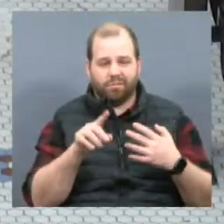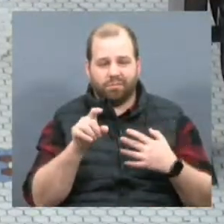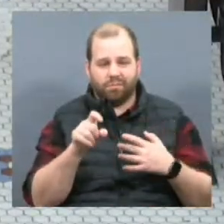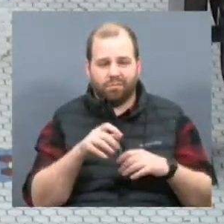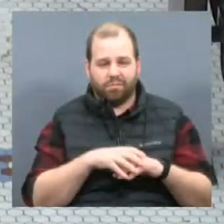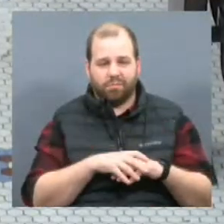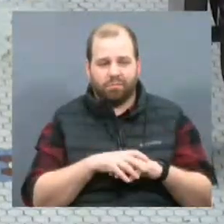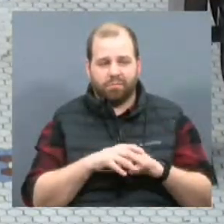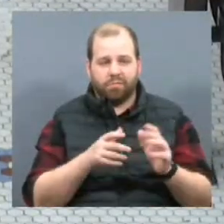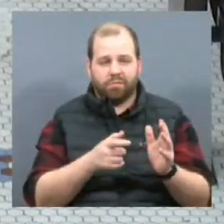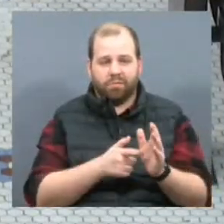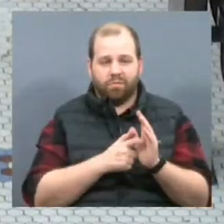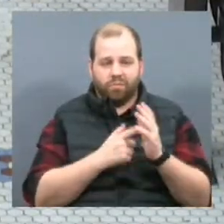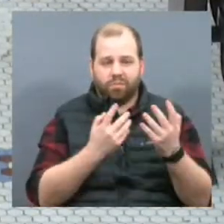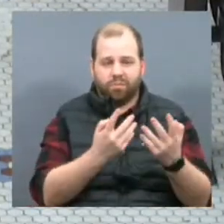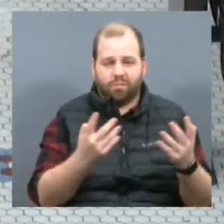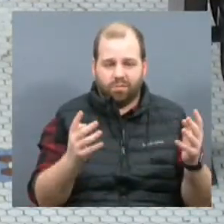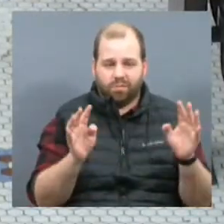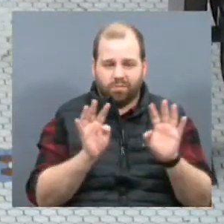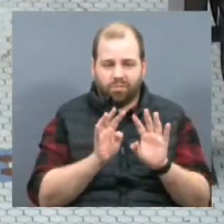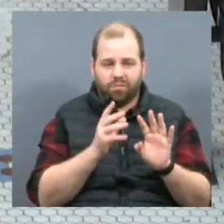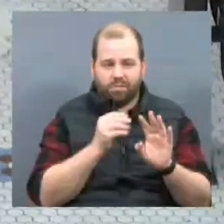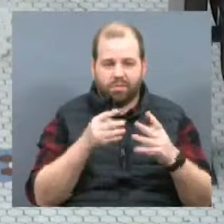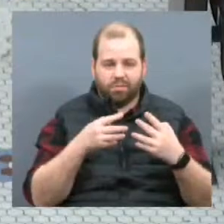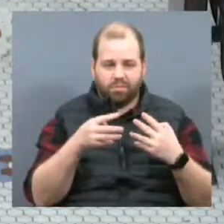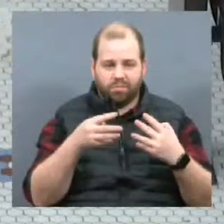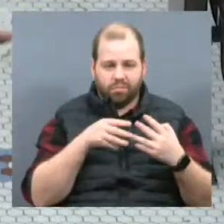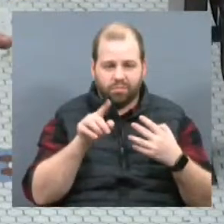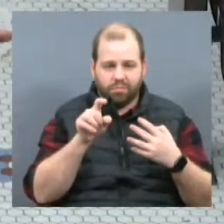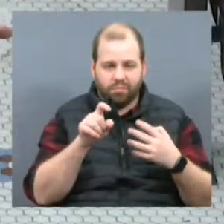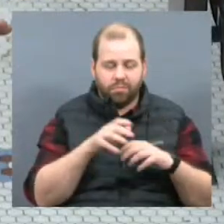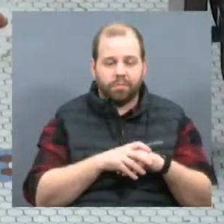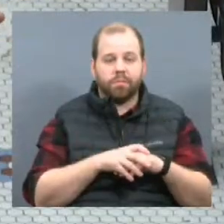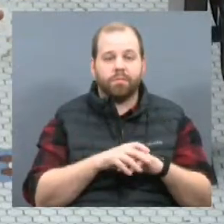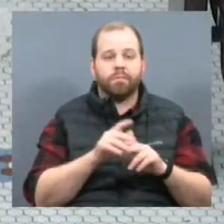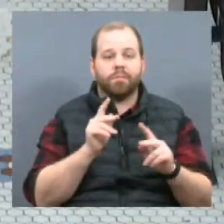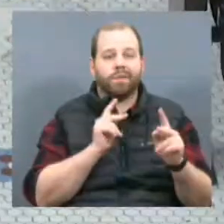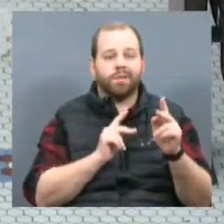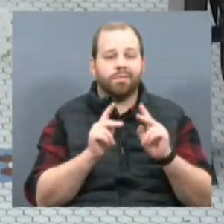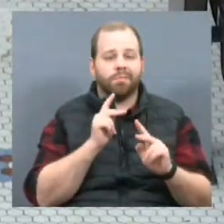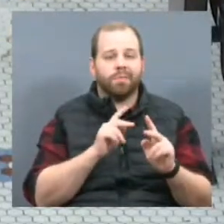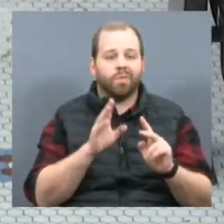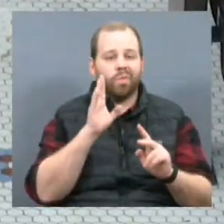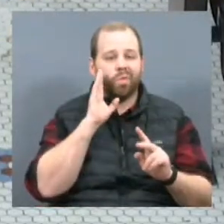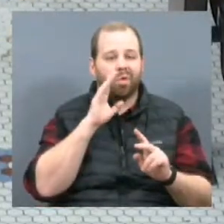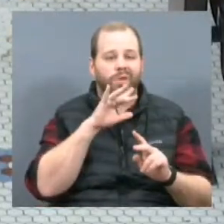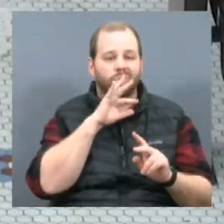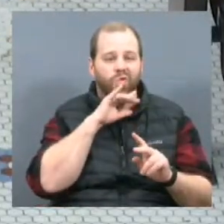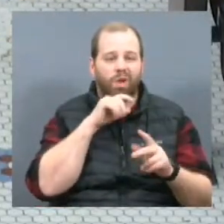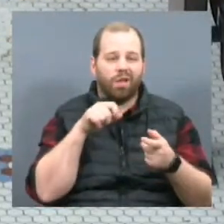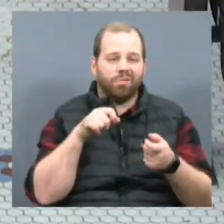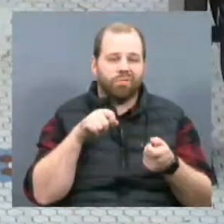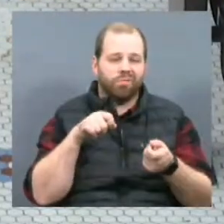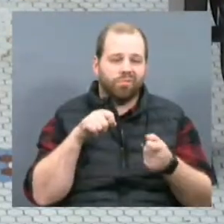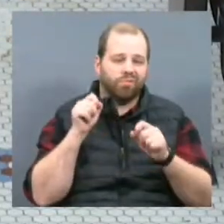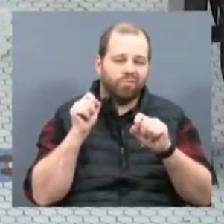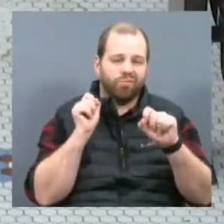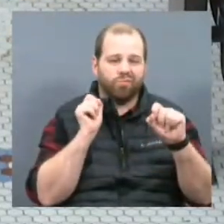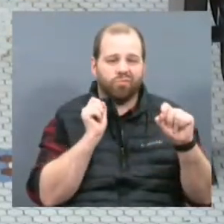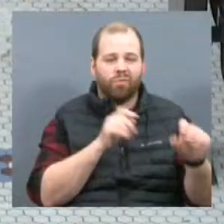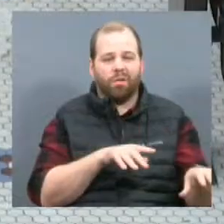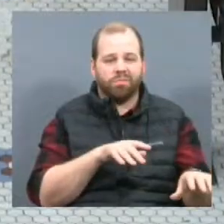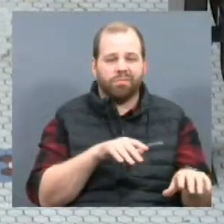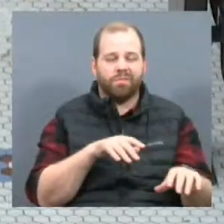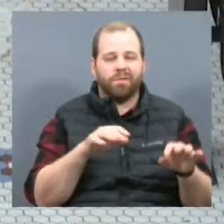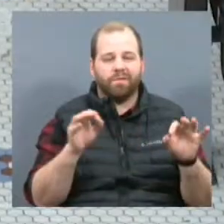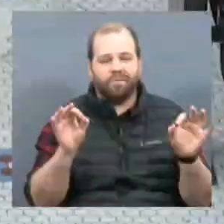requiring fencing and gates? Because like I say, people dump all the time out there. They're looking for places to dump their old furniture and